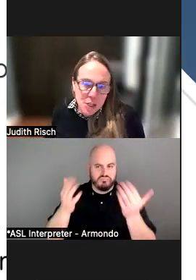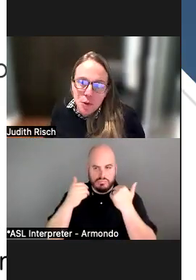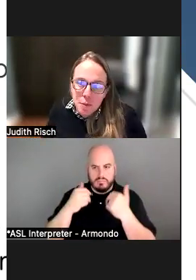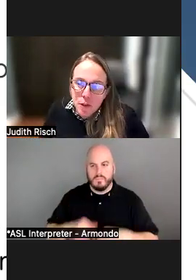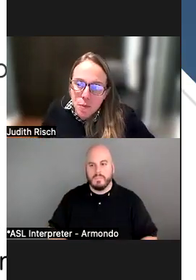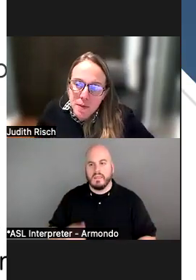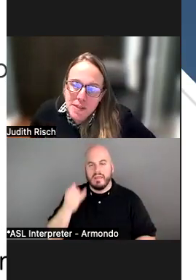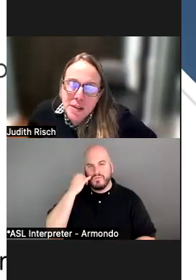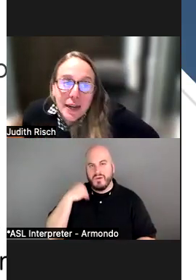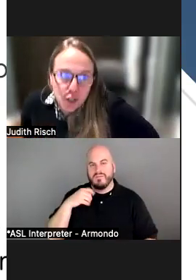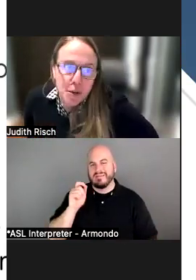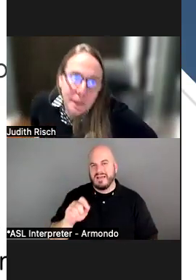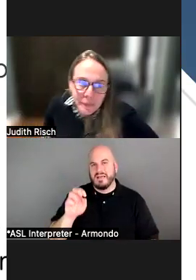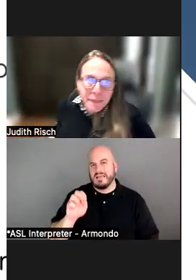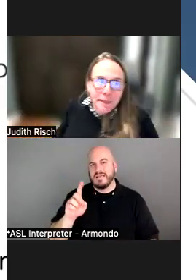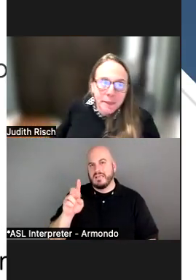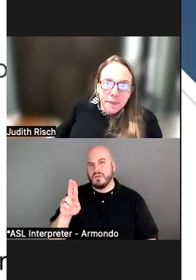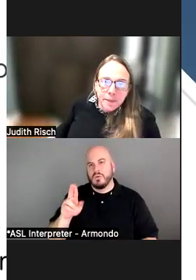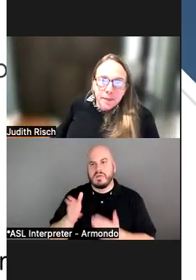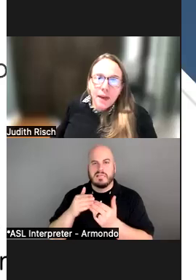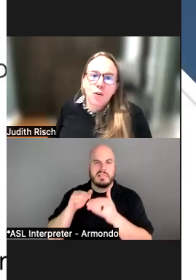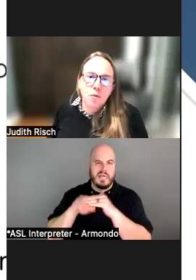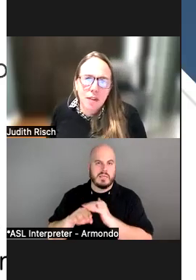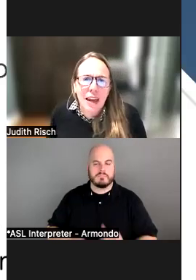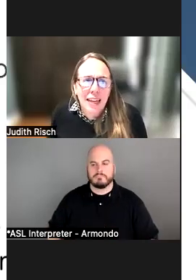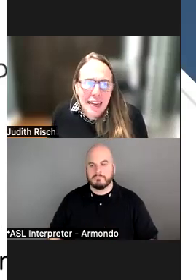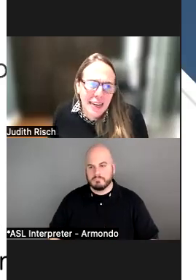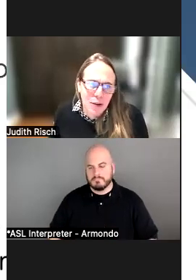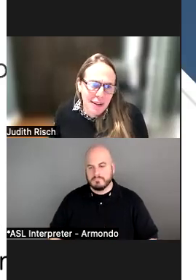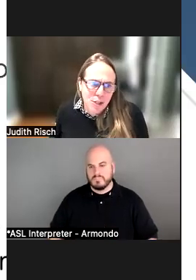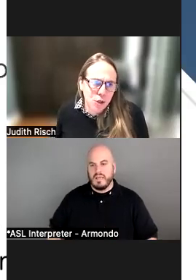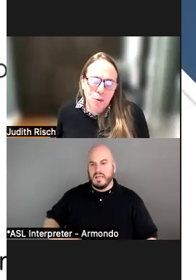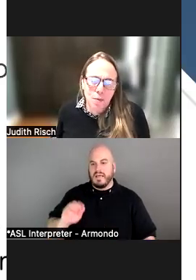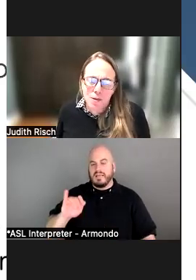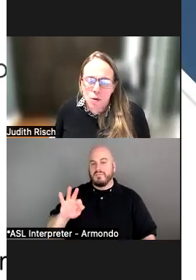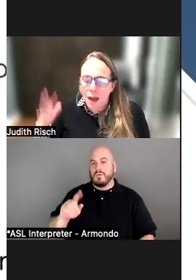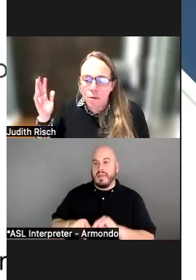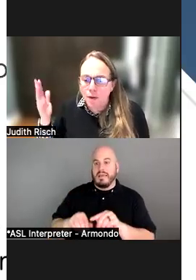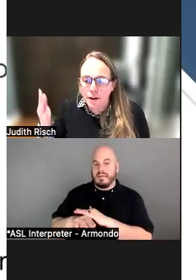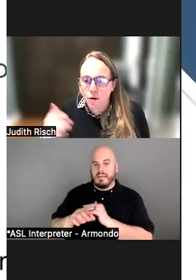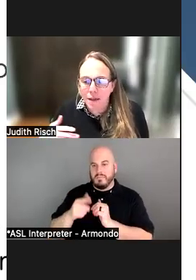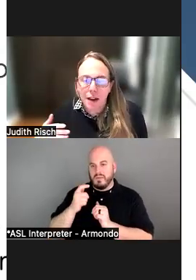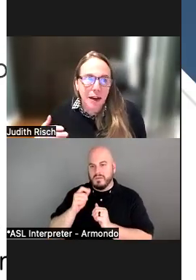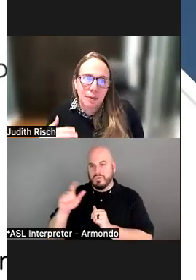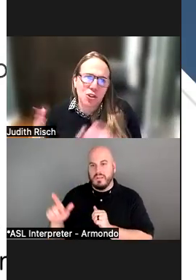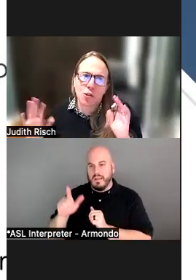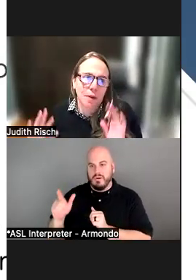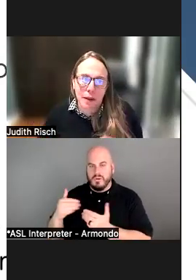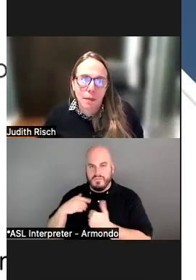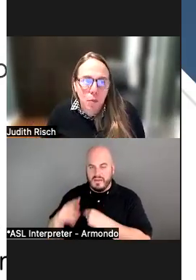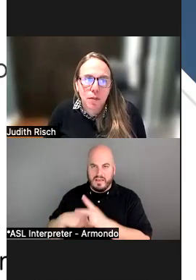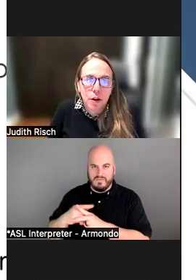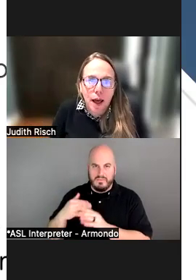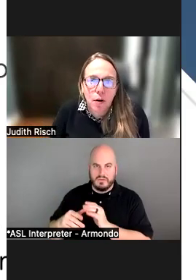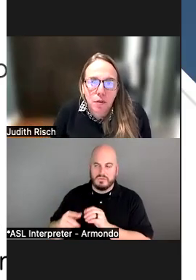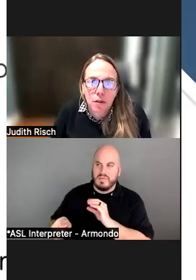a .edu email, they're easy to get into. And if you can't get in and you need to, because you're a library and you don't have that kind of email, just shoot me an